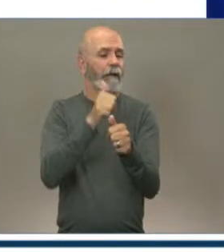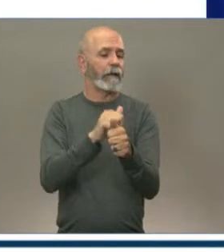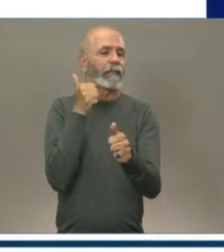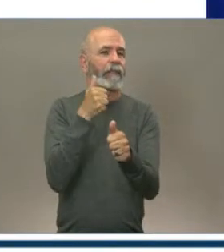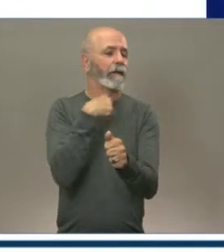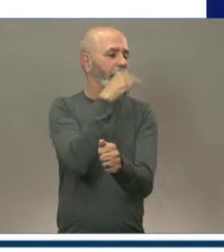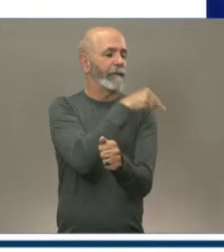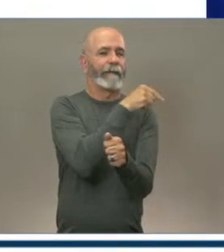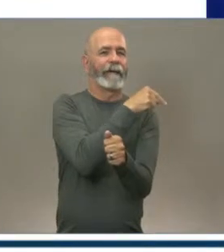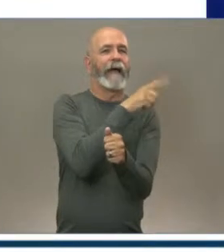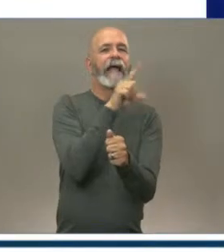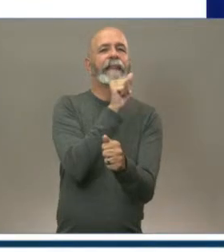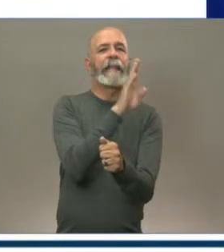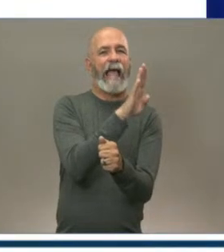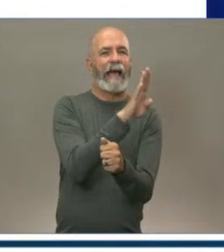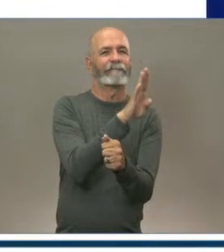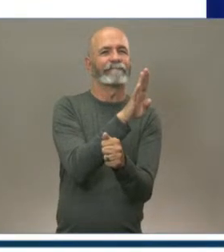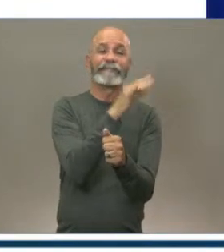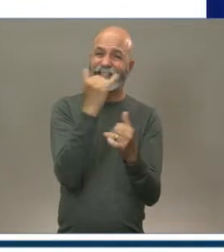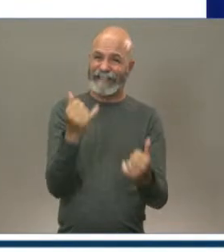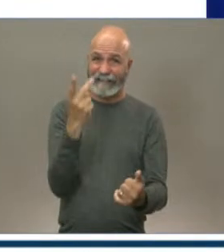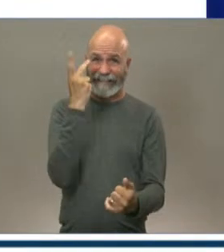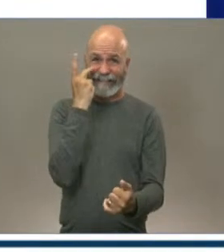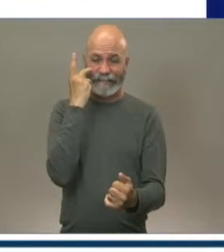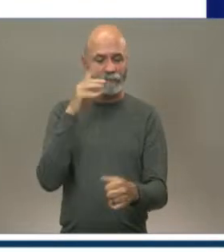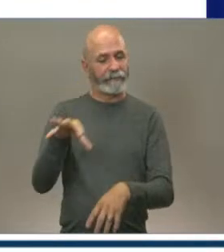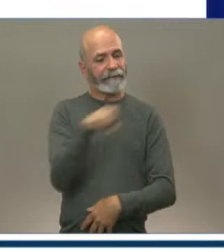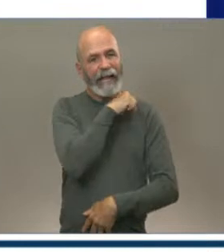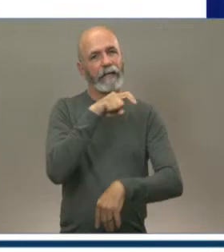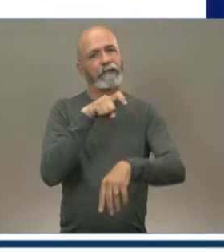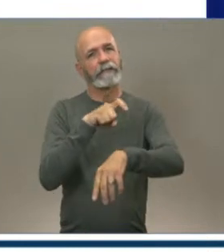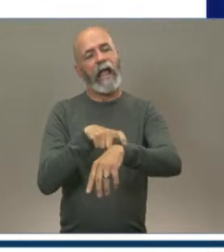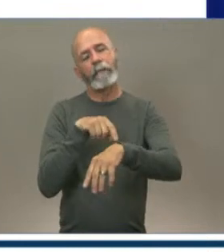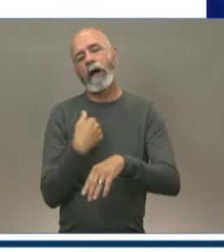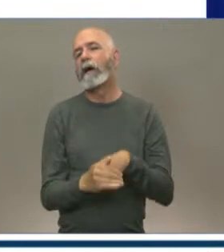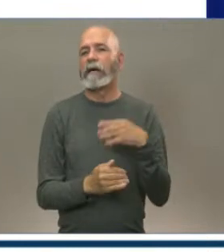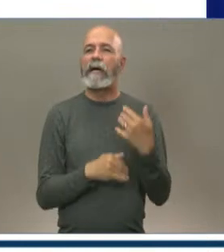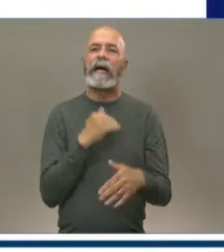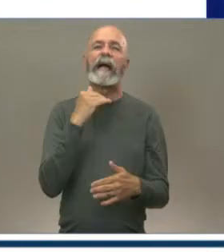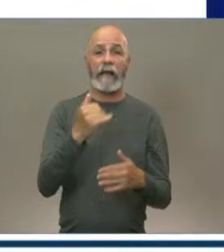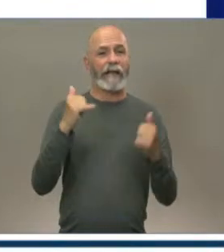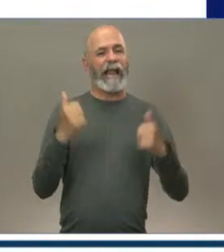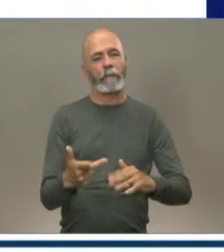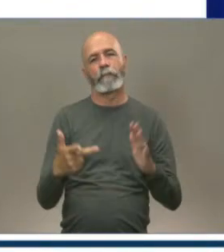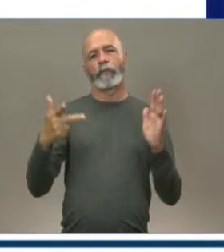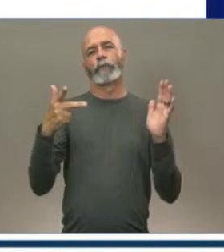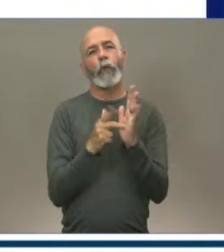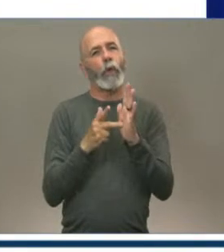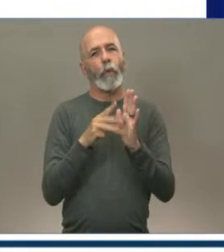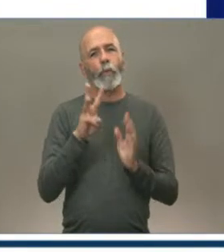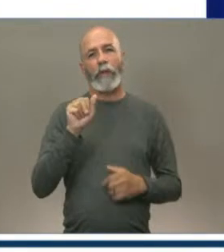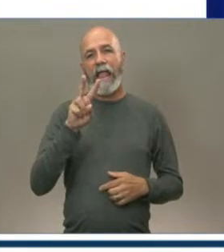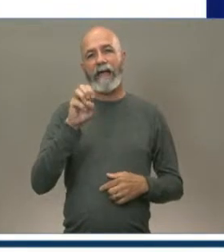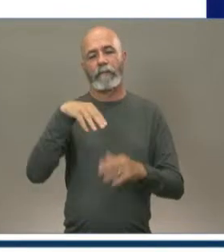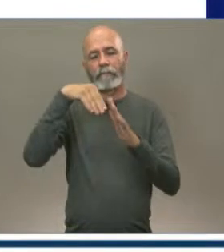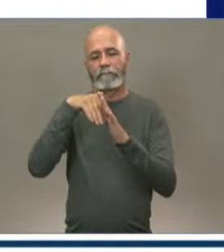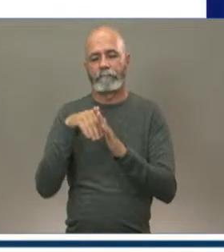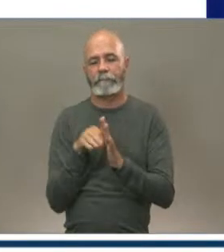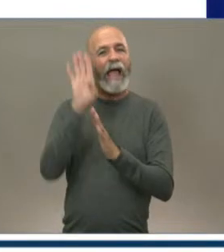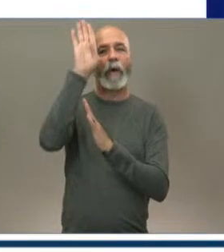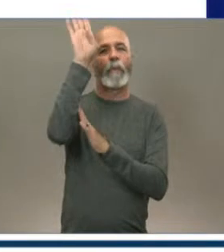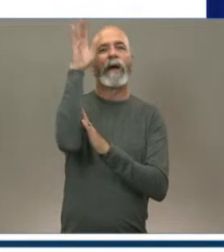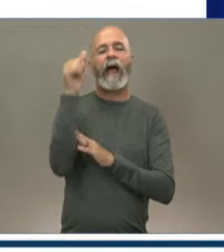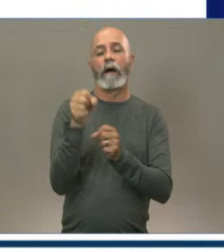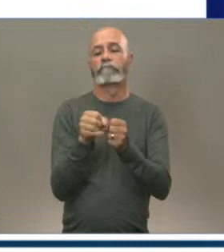time. And this third wave surge is proving to be aggressive because of the variants. We currently have 75